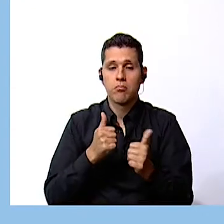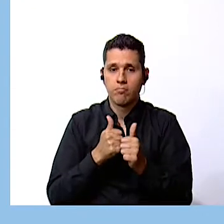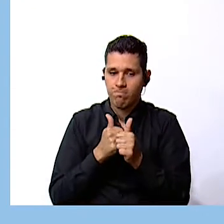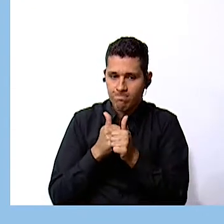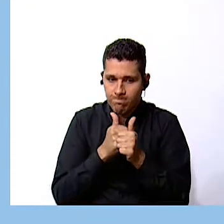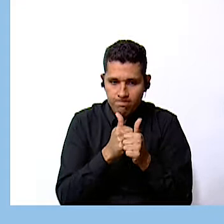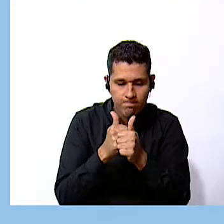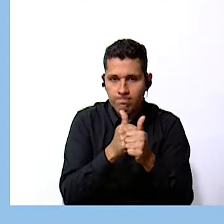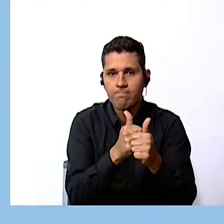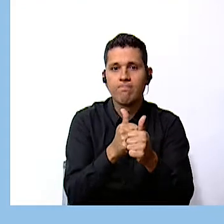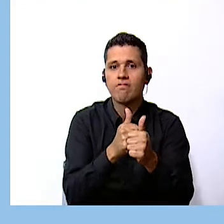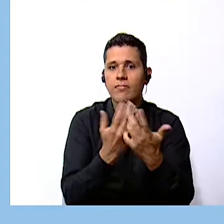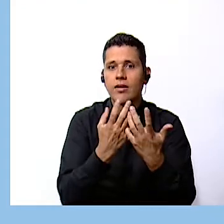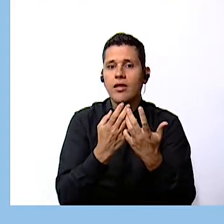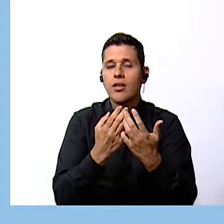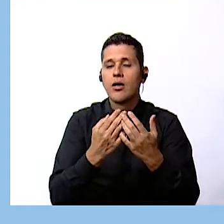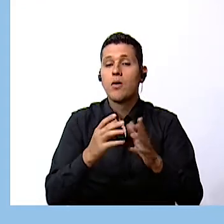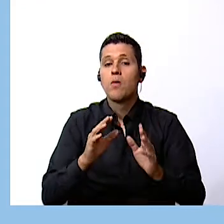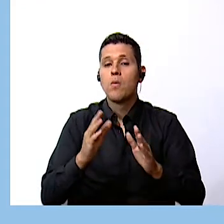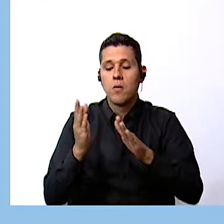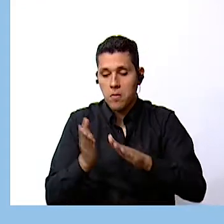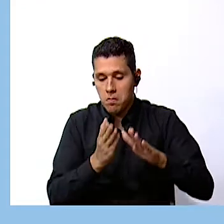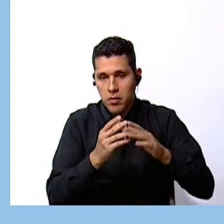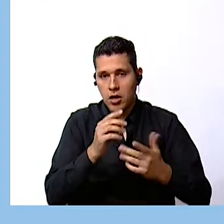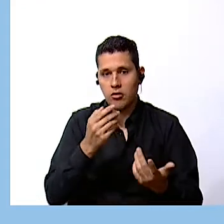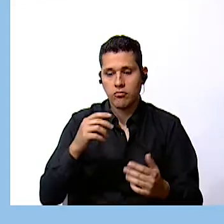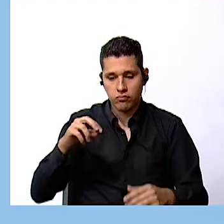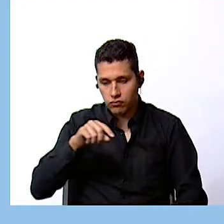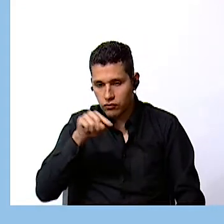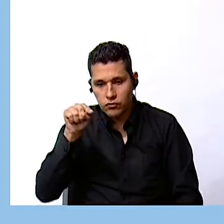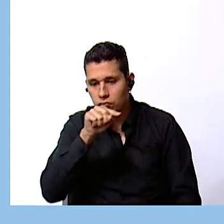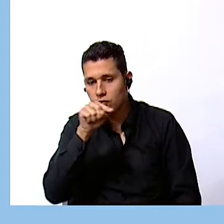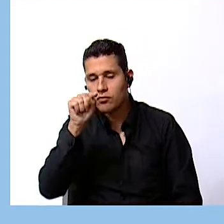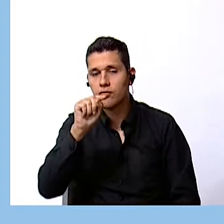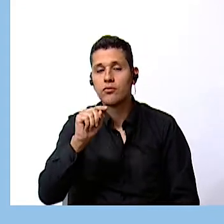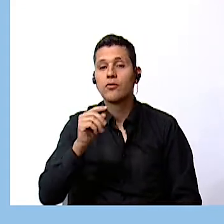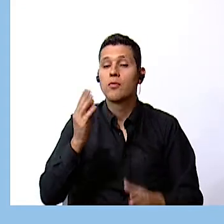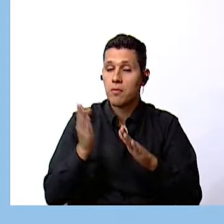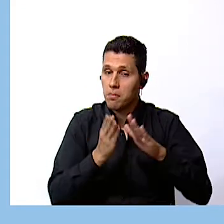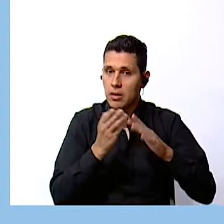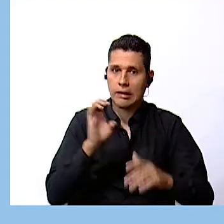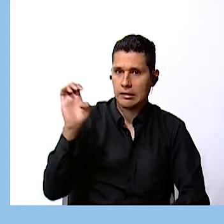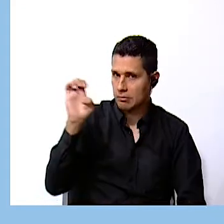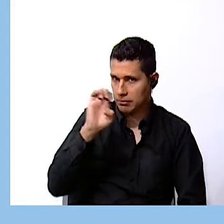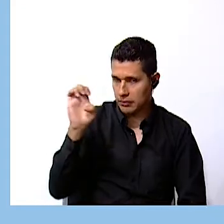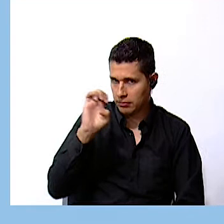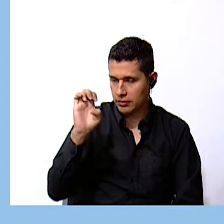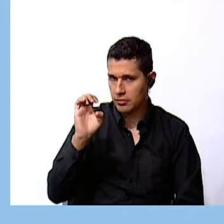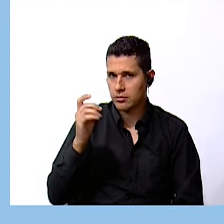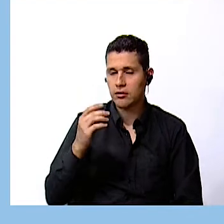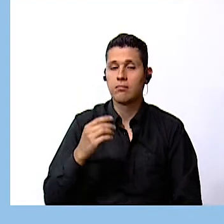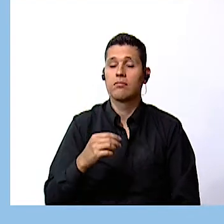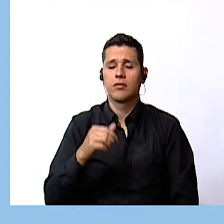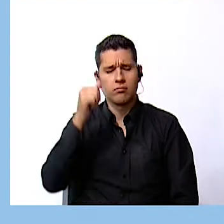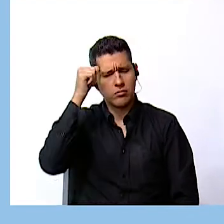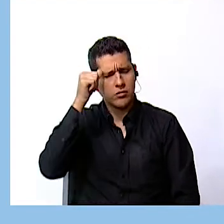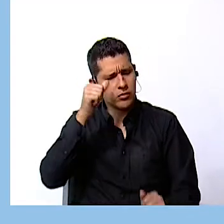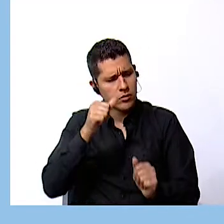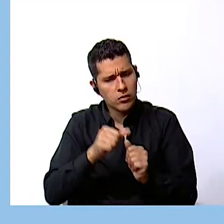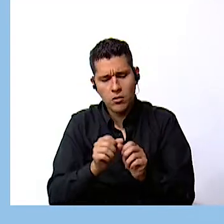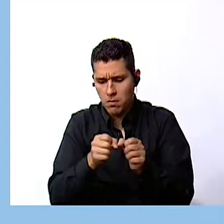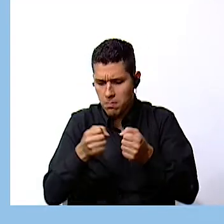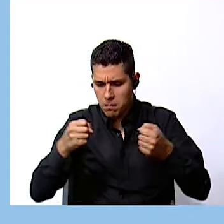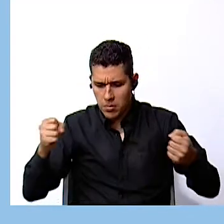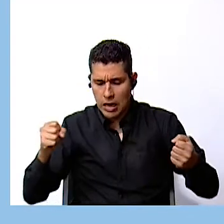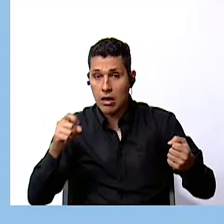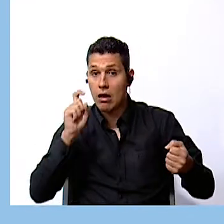emergency plan. Our schools have an emergency plan, or even at home. Recordemos que hay que